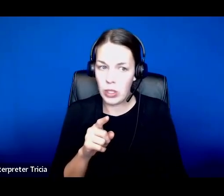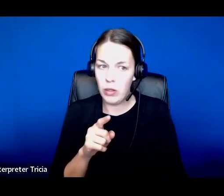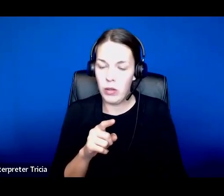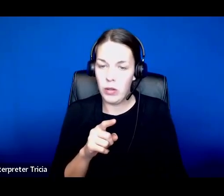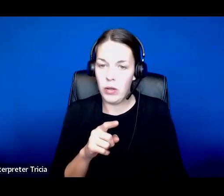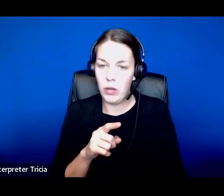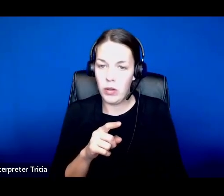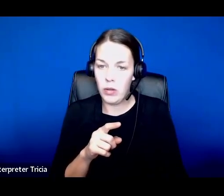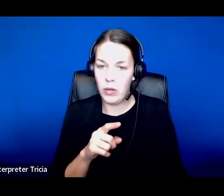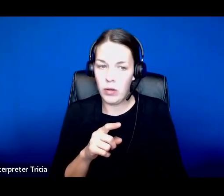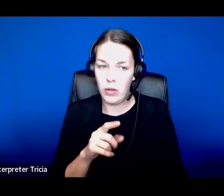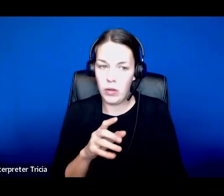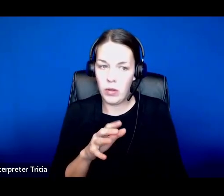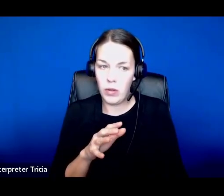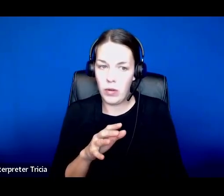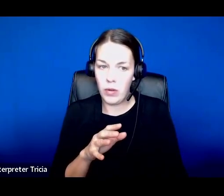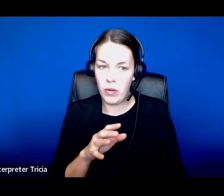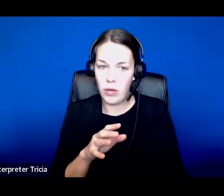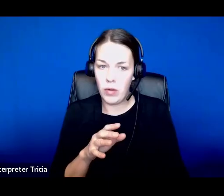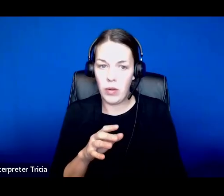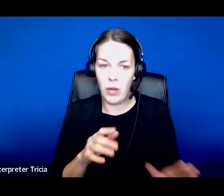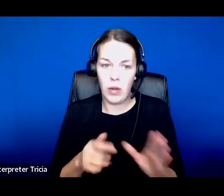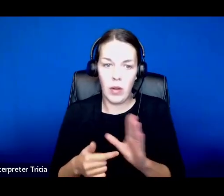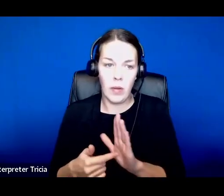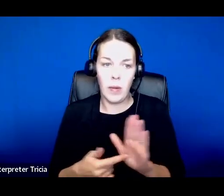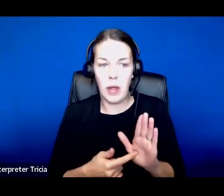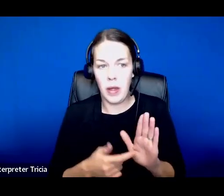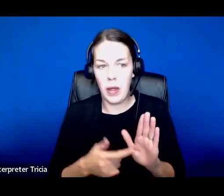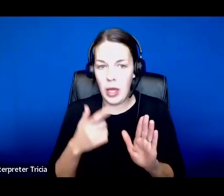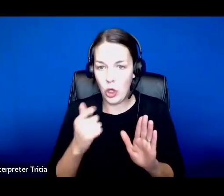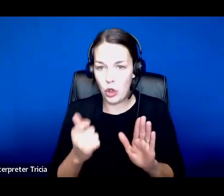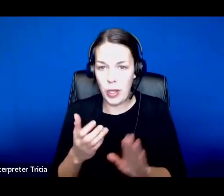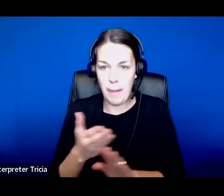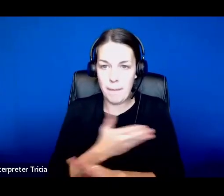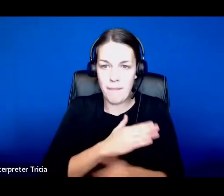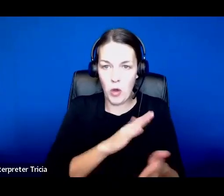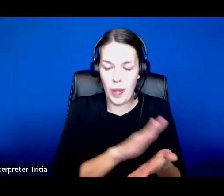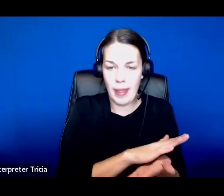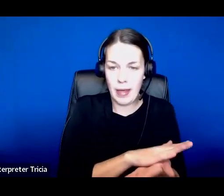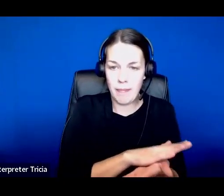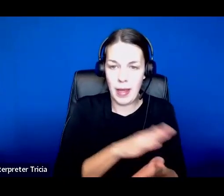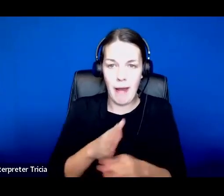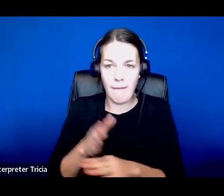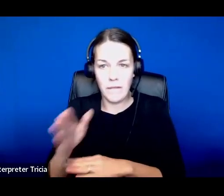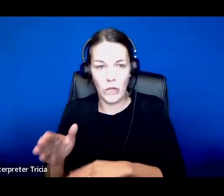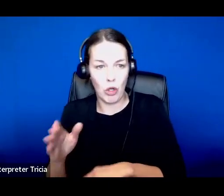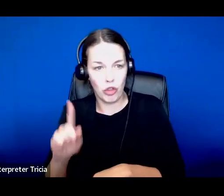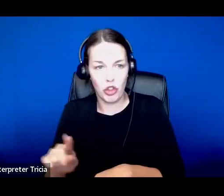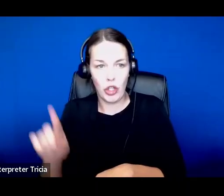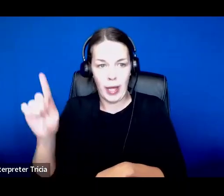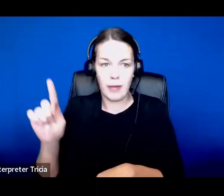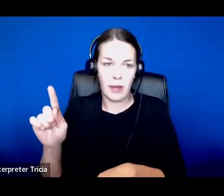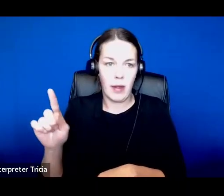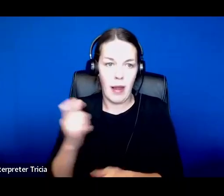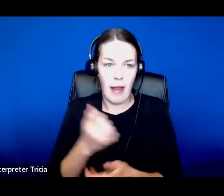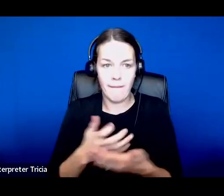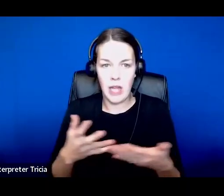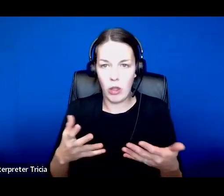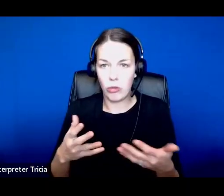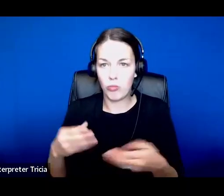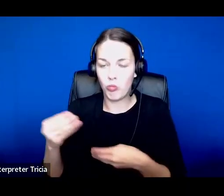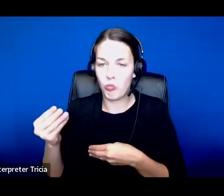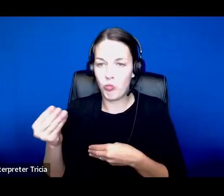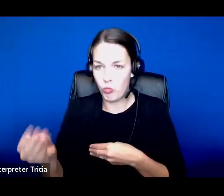it conveys interest that you have before this document and after this document, just so that everything gets to